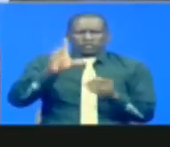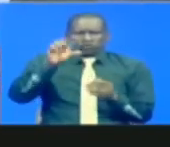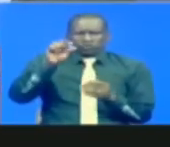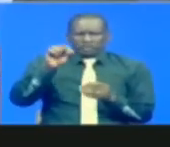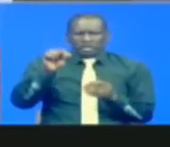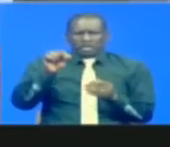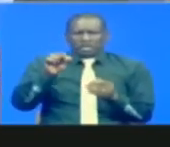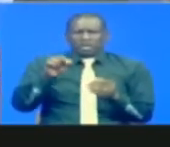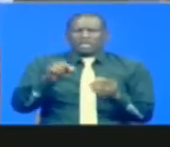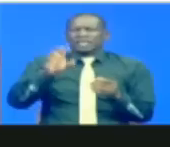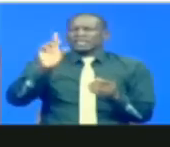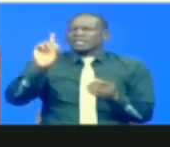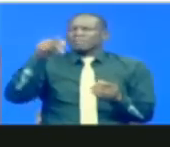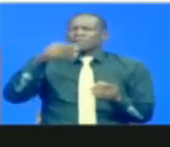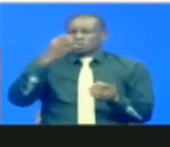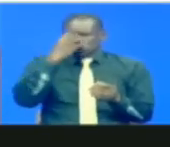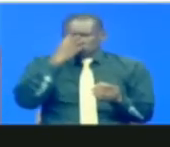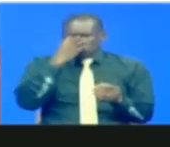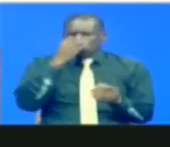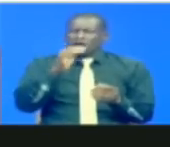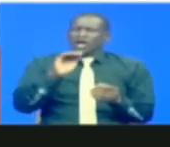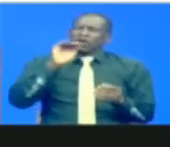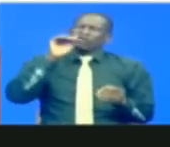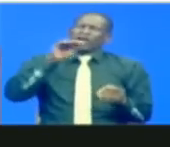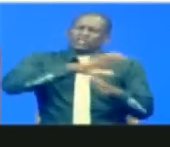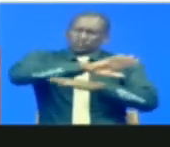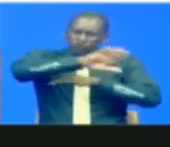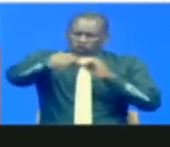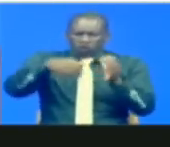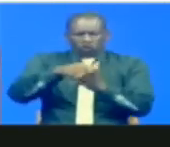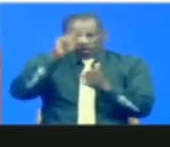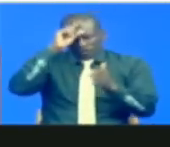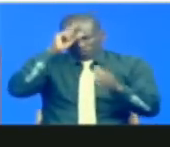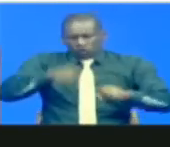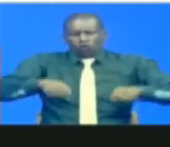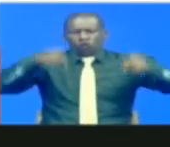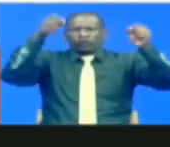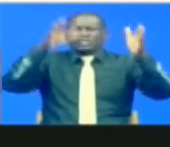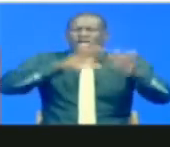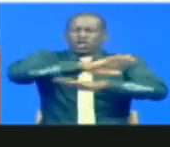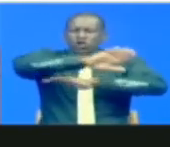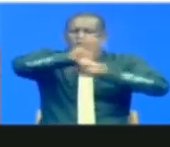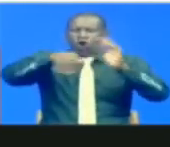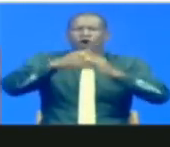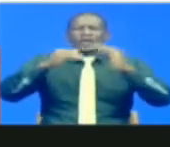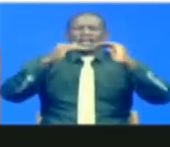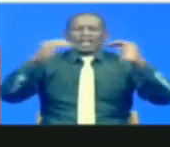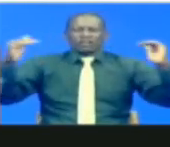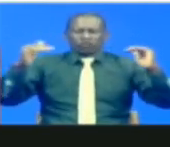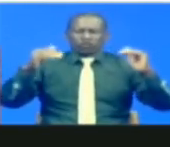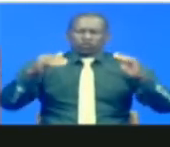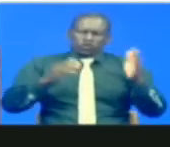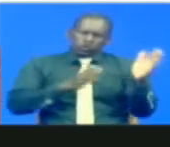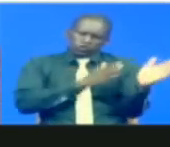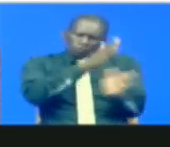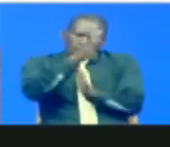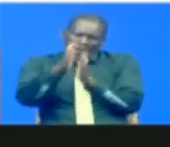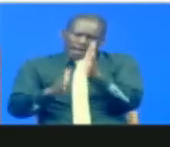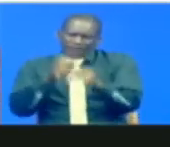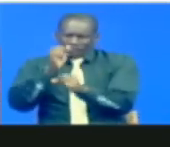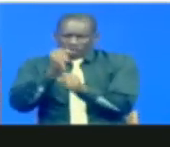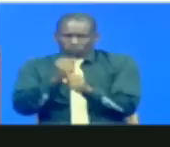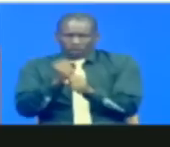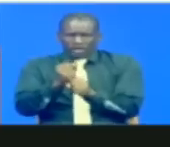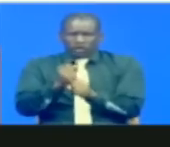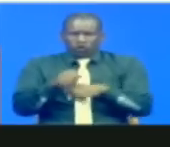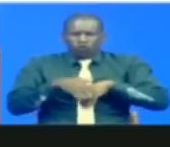account, DP Ruto has asked all government officers at all levels to align their operations to the